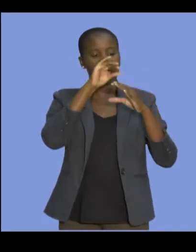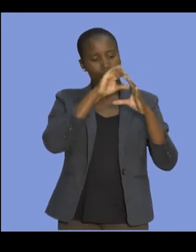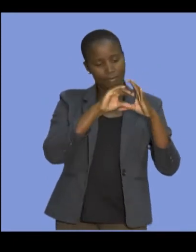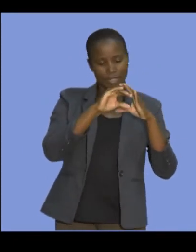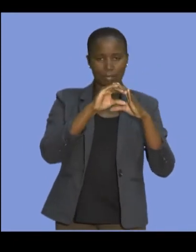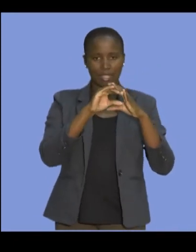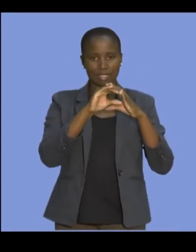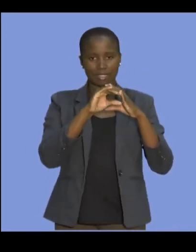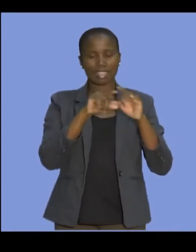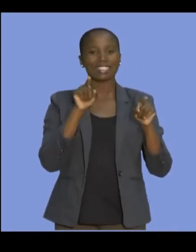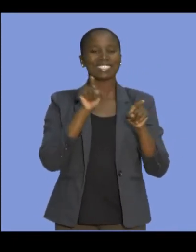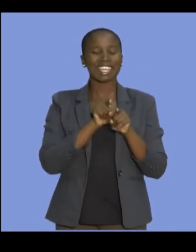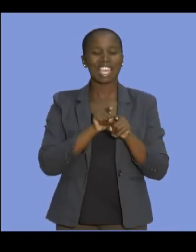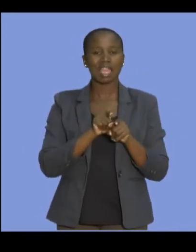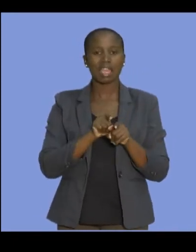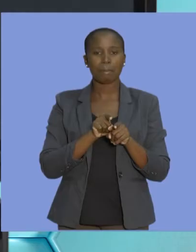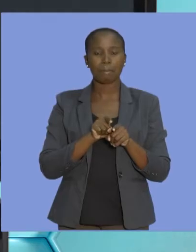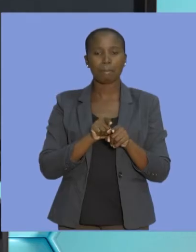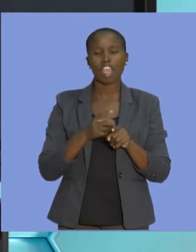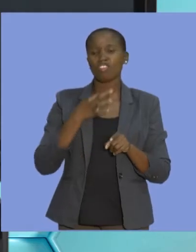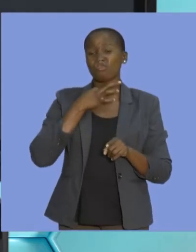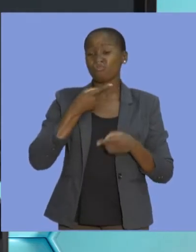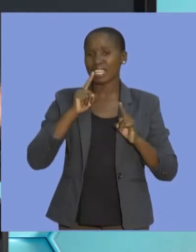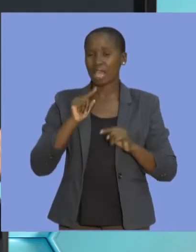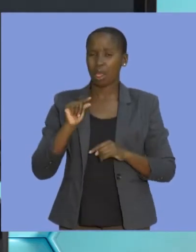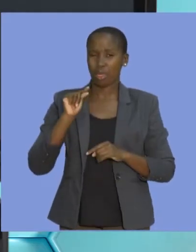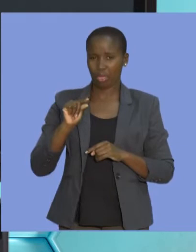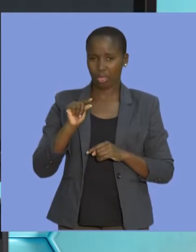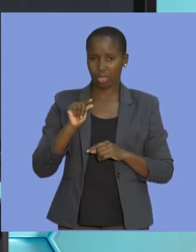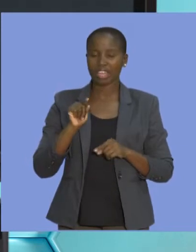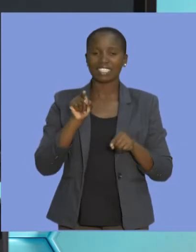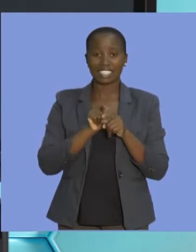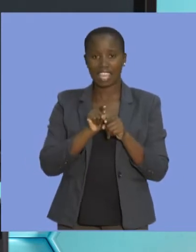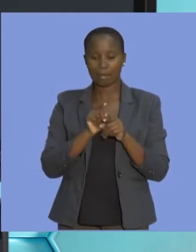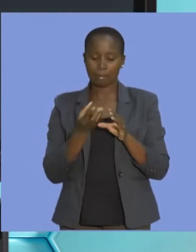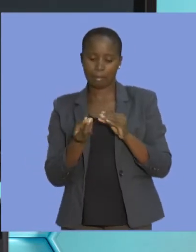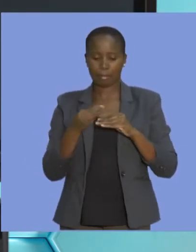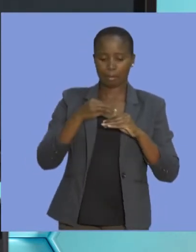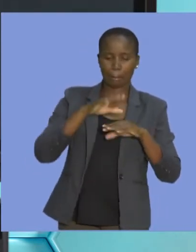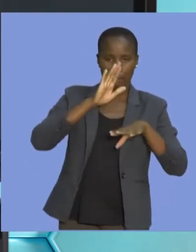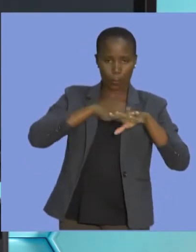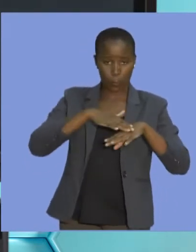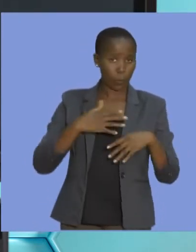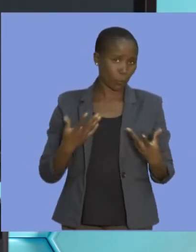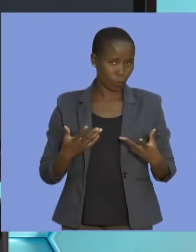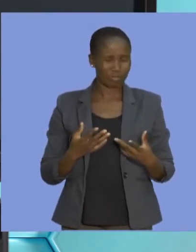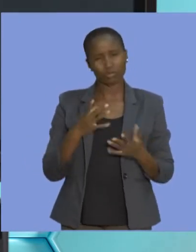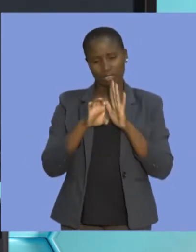but high return? Okay? So you have money. You want to invest